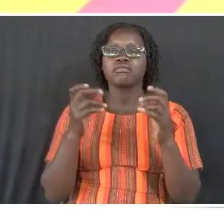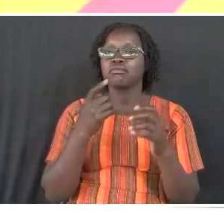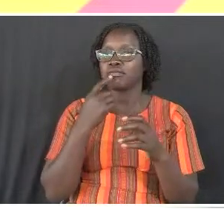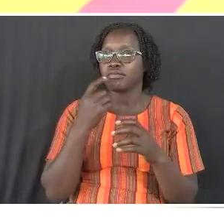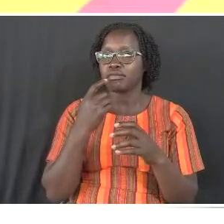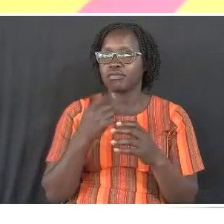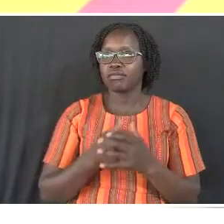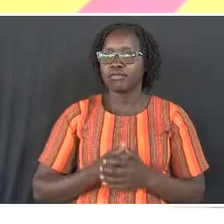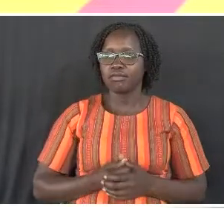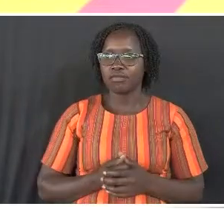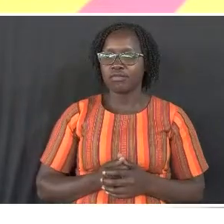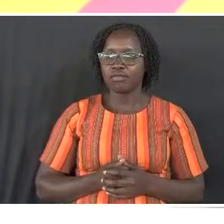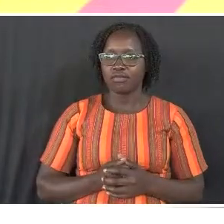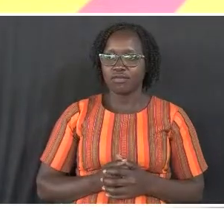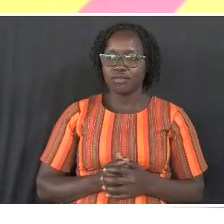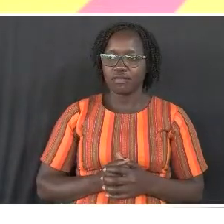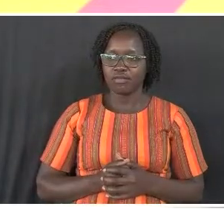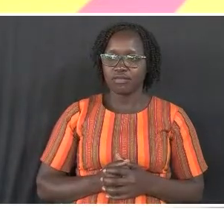so